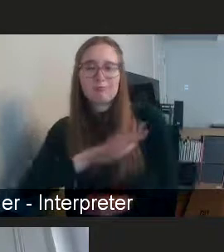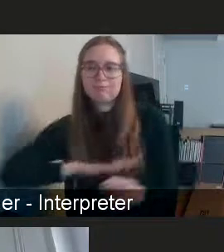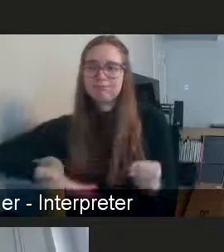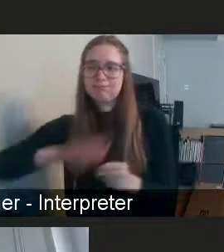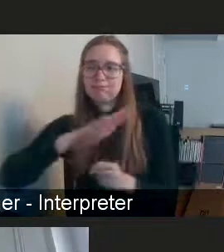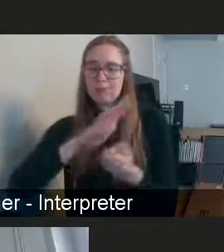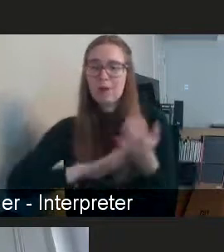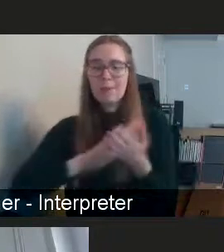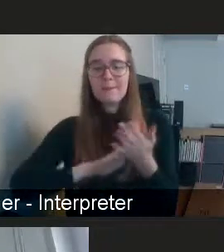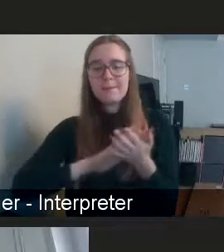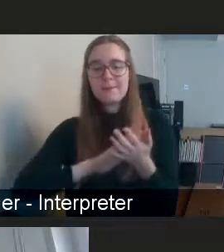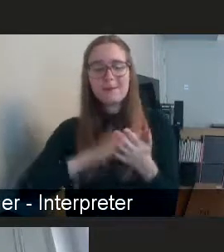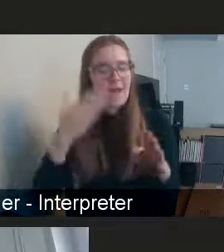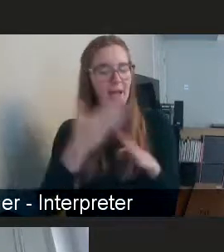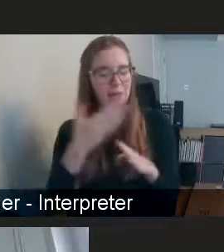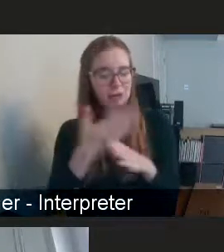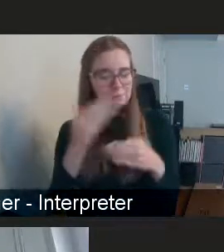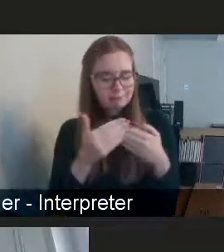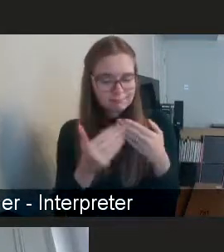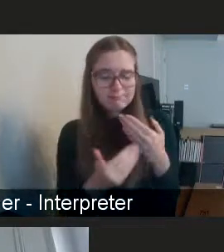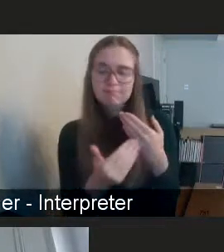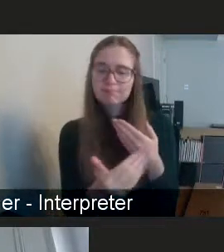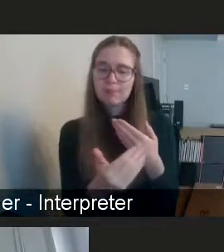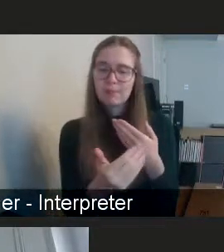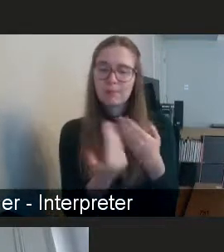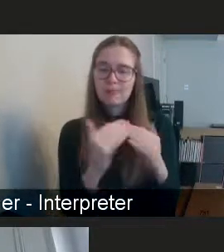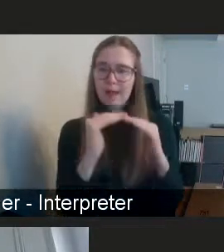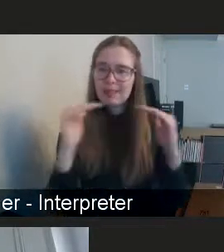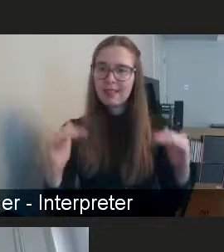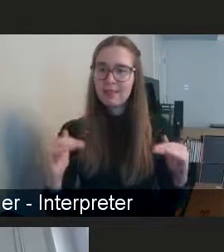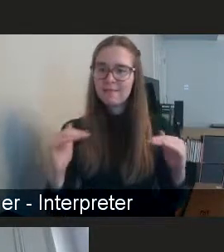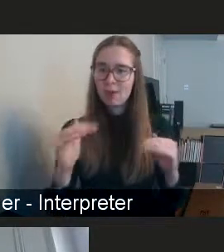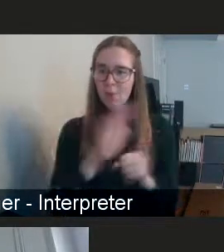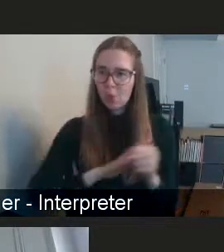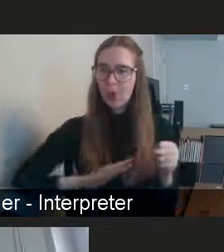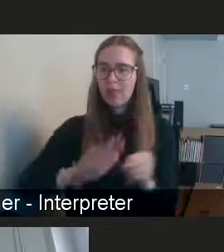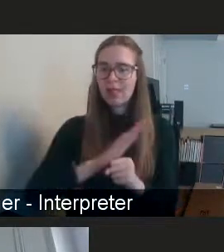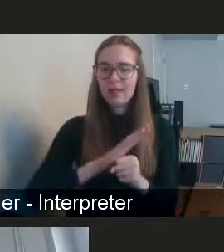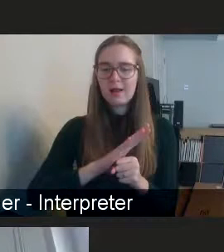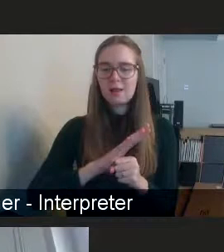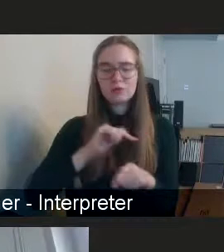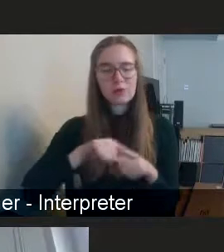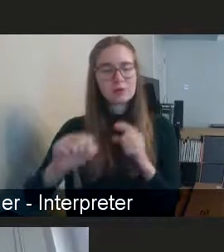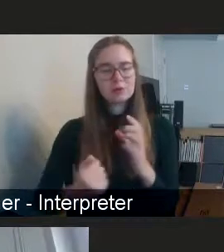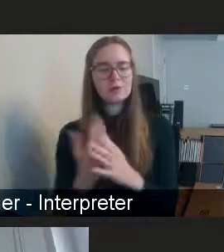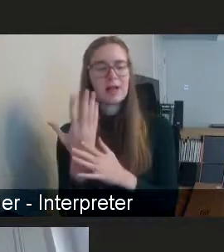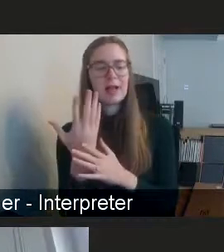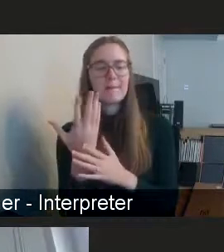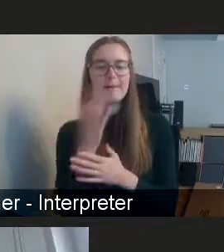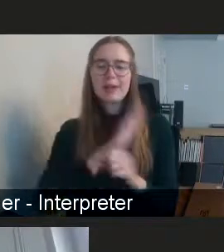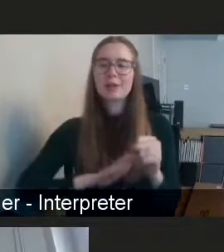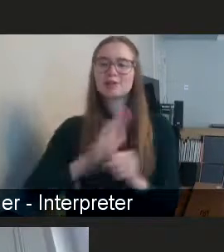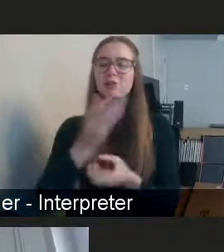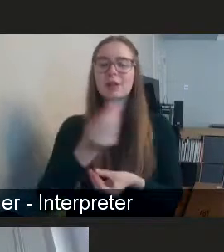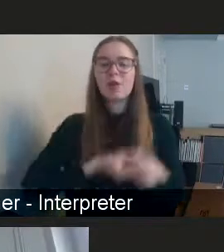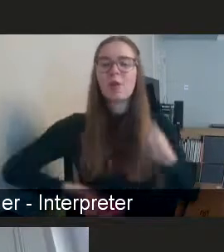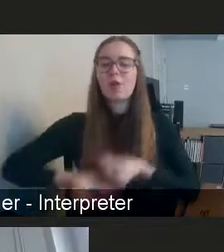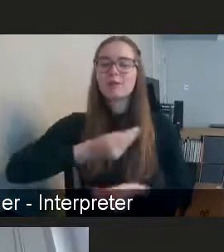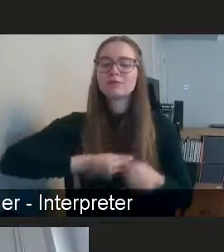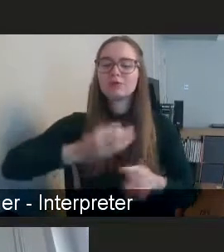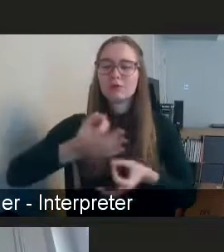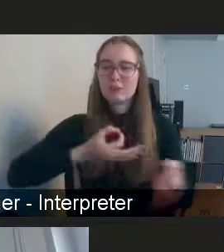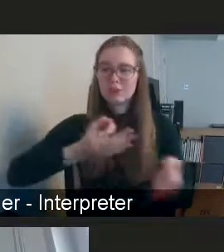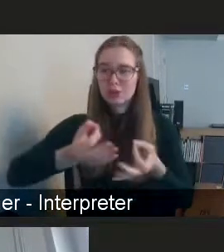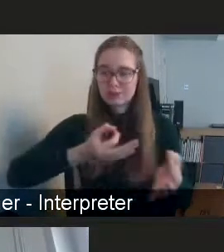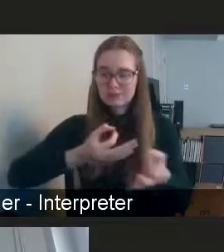action that's been taken is at that level. We're currently developing a regional economic strategy leading on that for the city region.